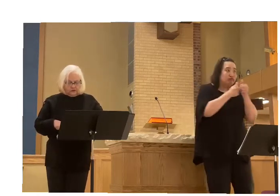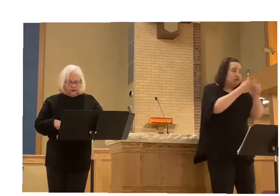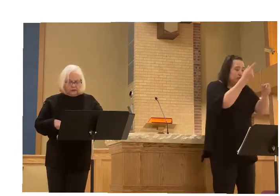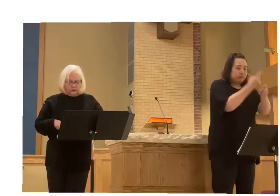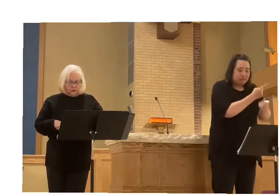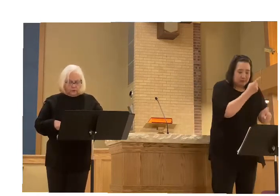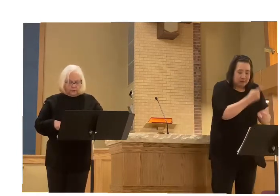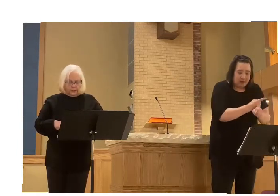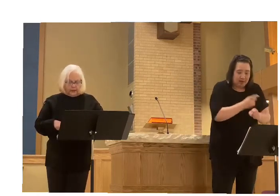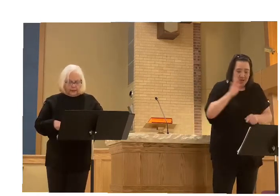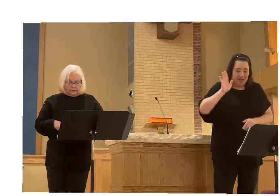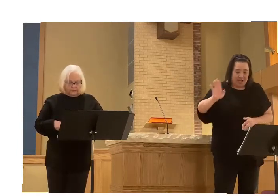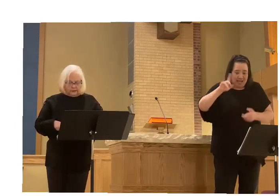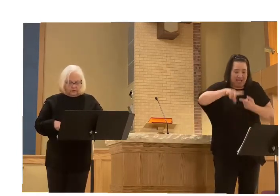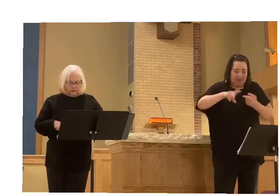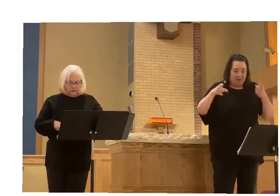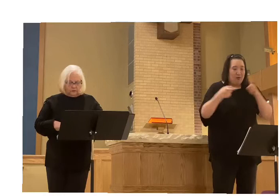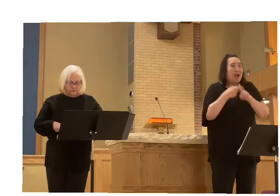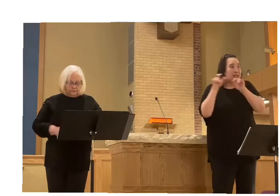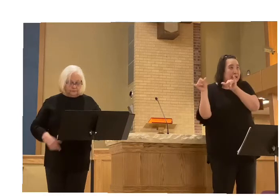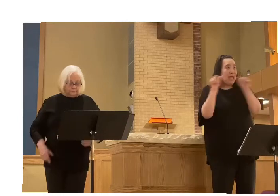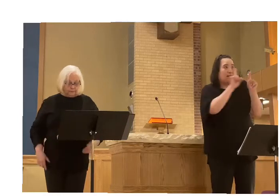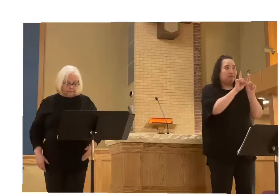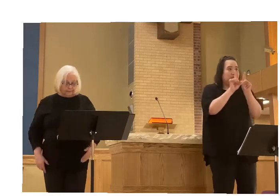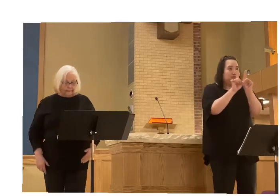his friend will be like himself.